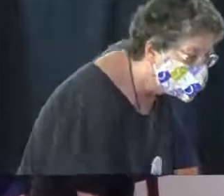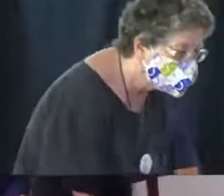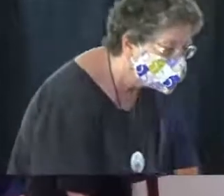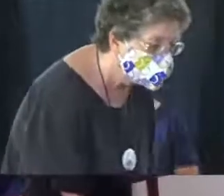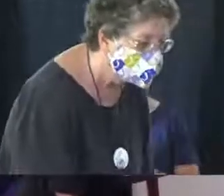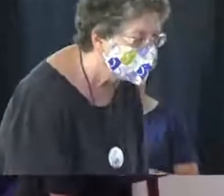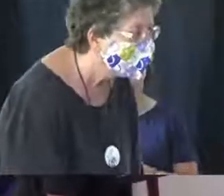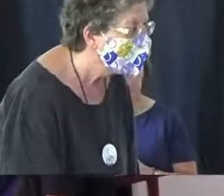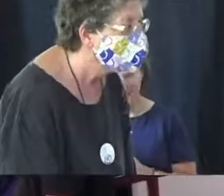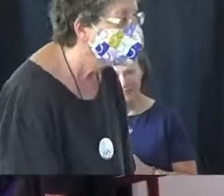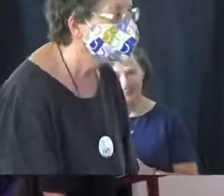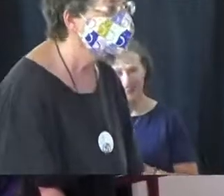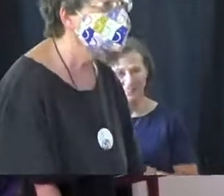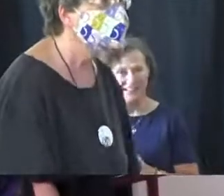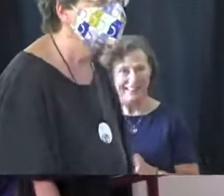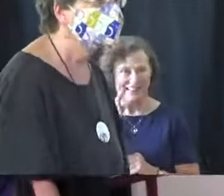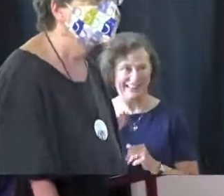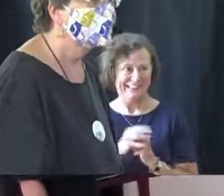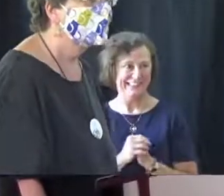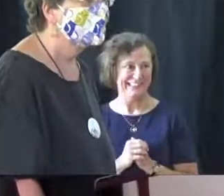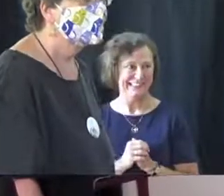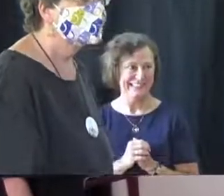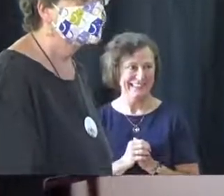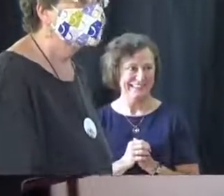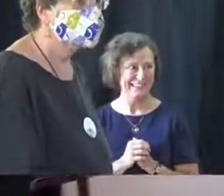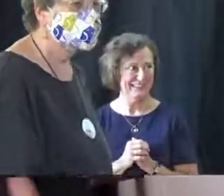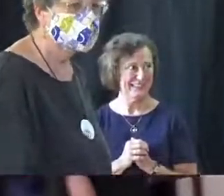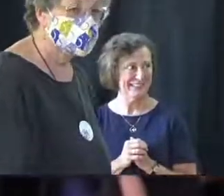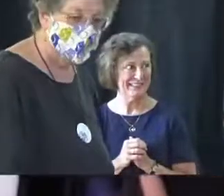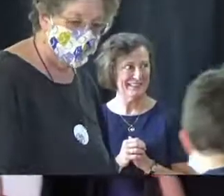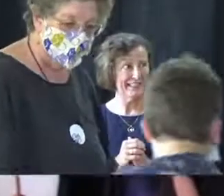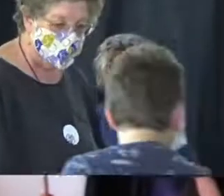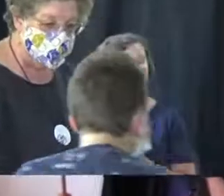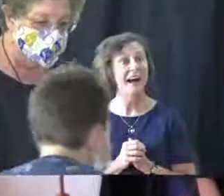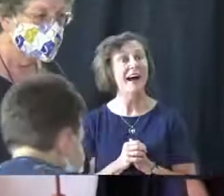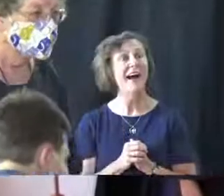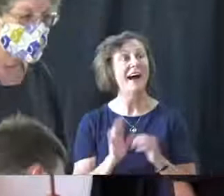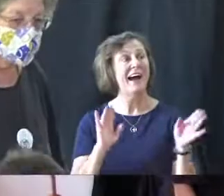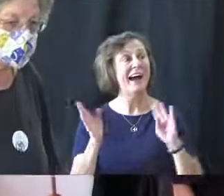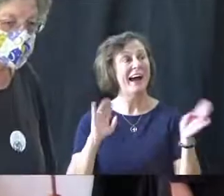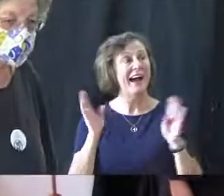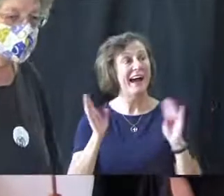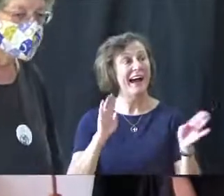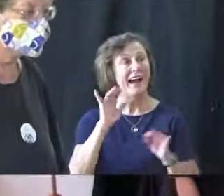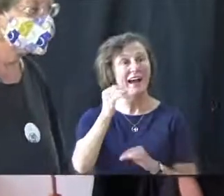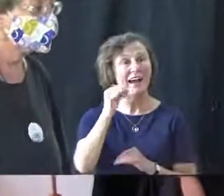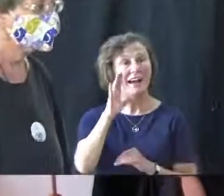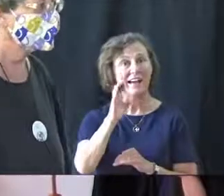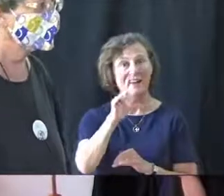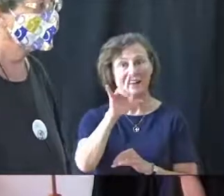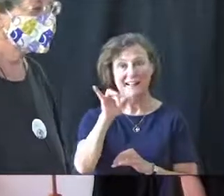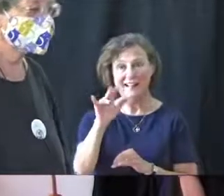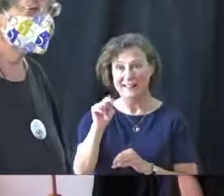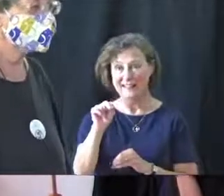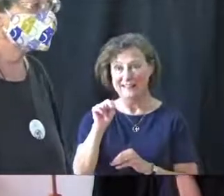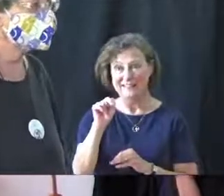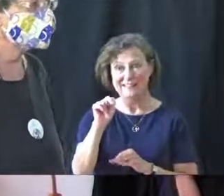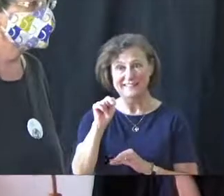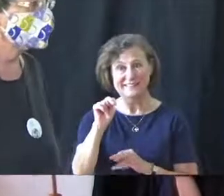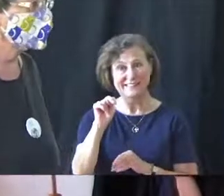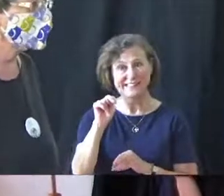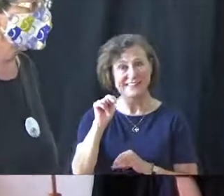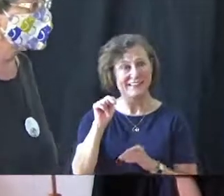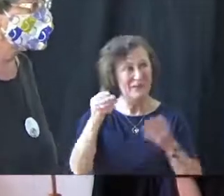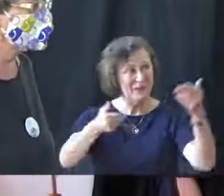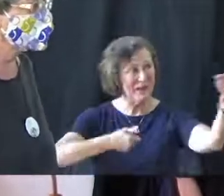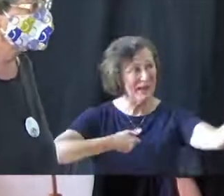Scarlett, hi Zoe, hi Raleigh, hi Az. Oh, hi Jocelyn kids, I haven't seen you guys in a while.